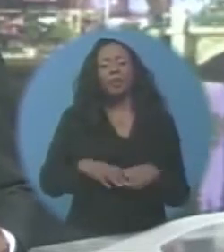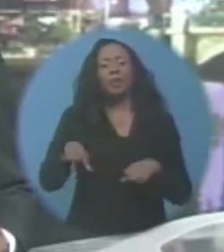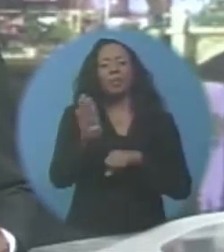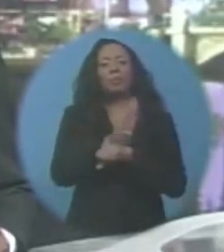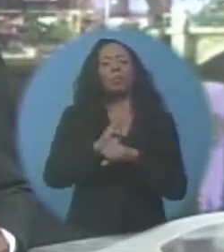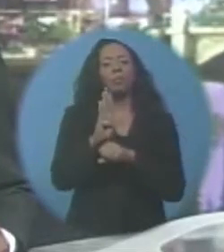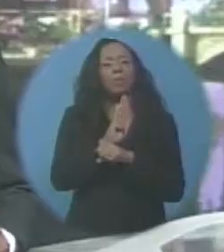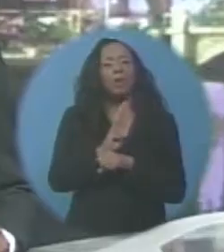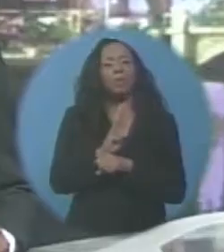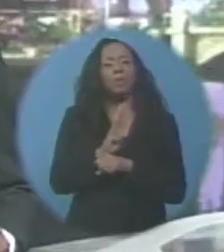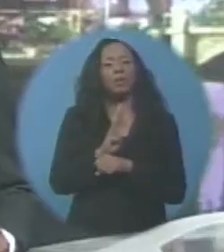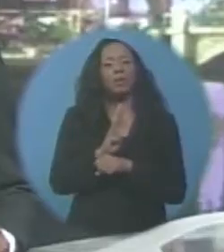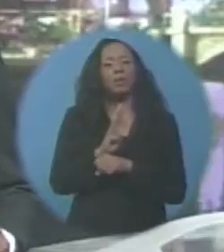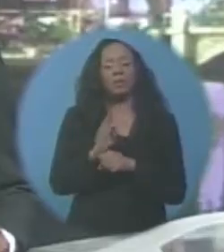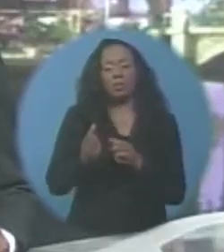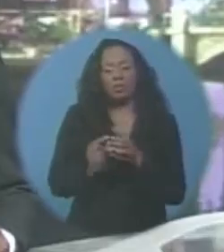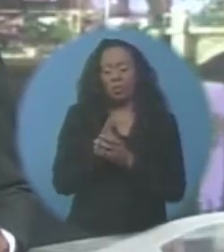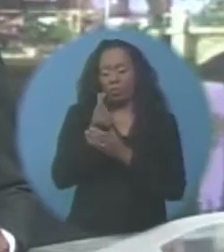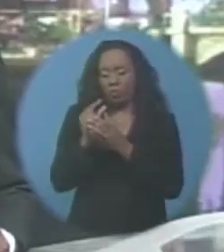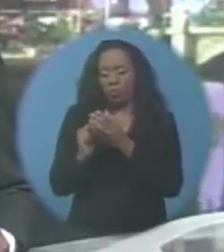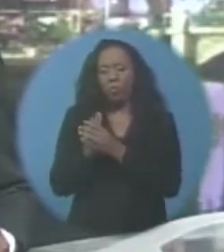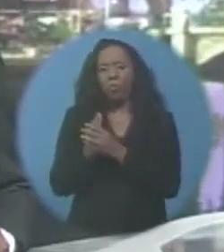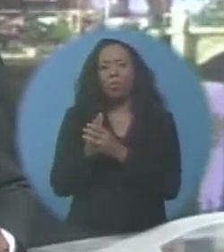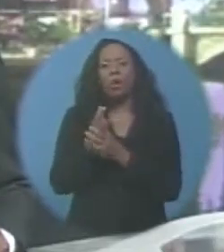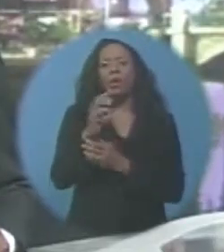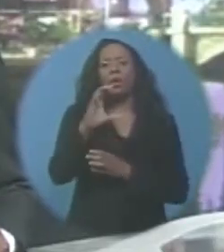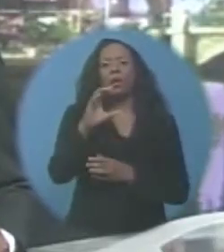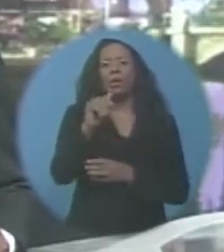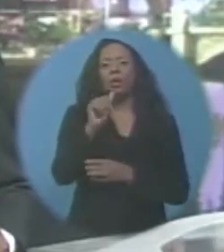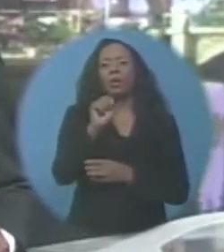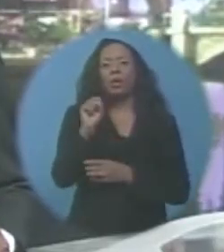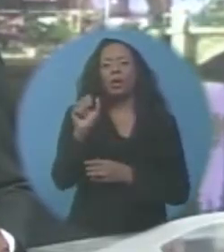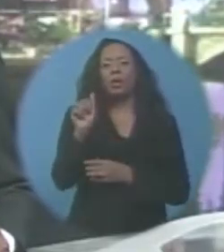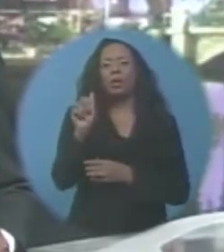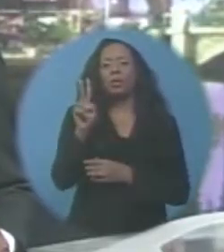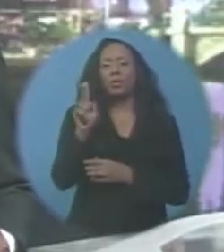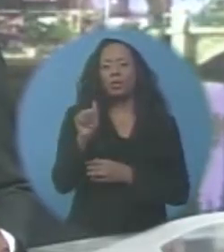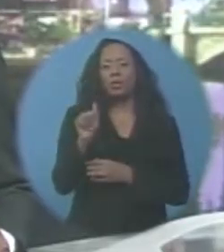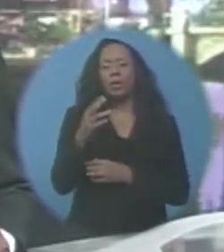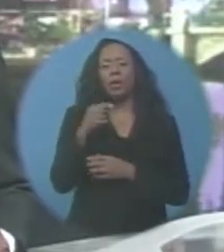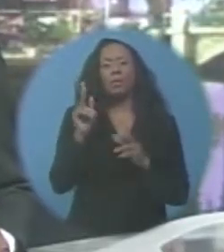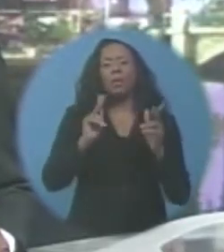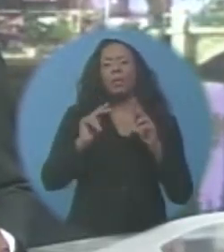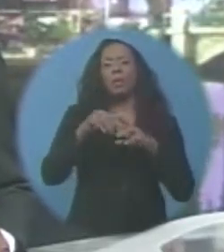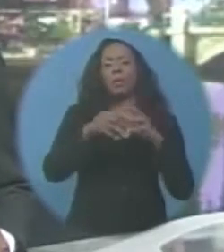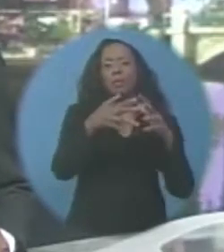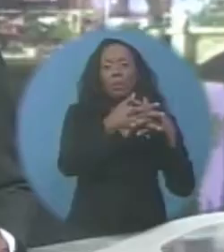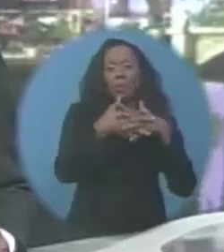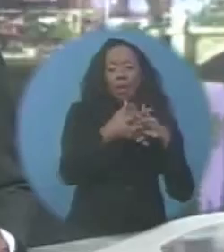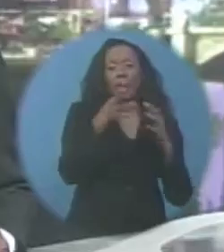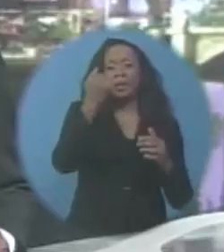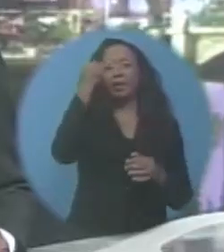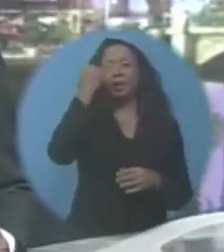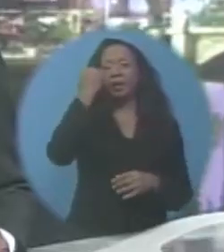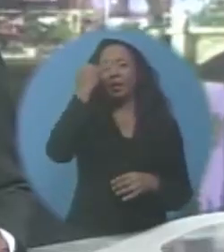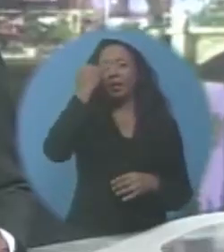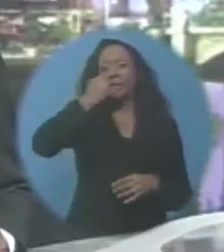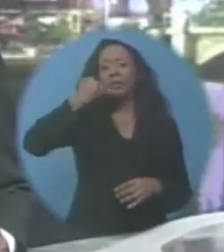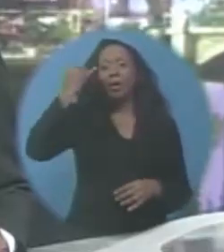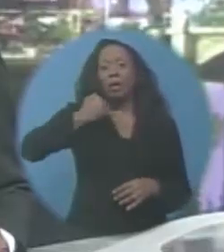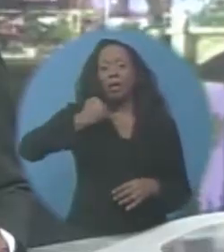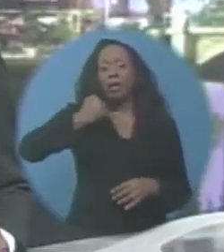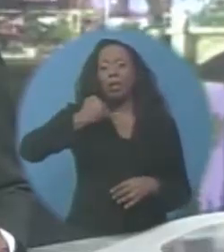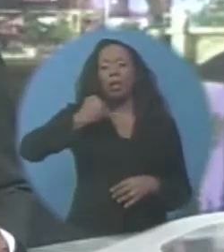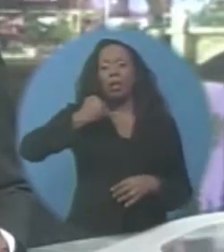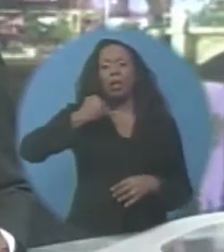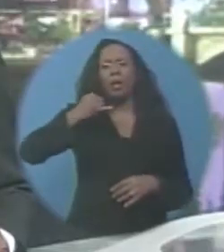growing cassava industry has caught the attention of retailers in the United States and Israel. That's according to Divisional Head of Agricultural Services